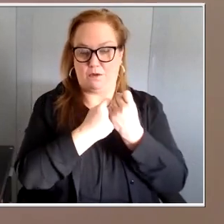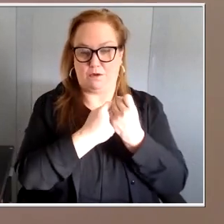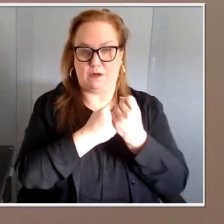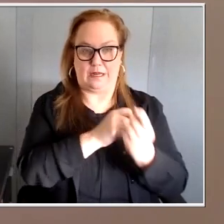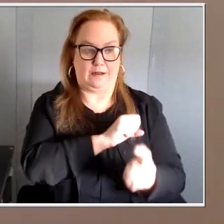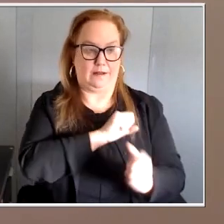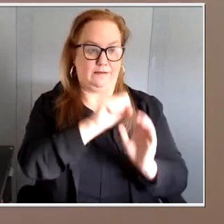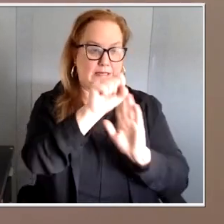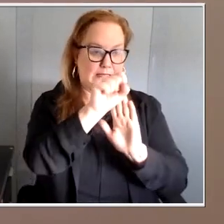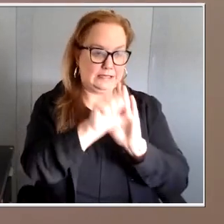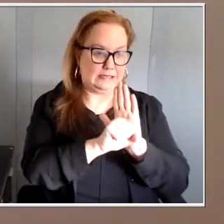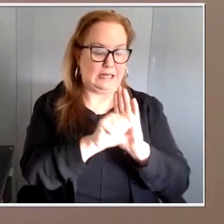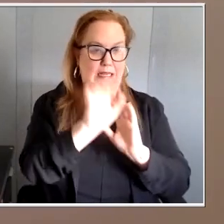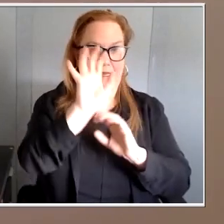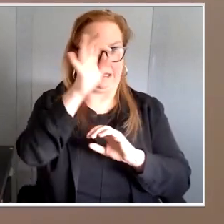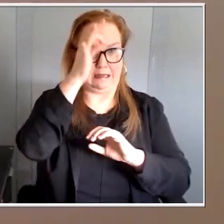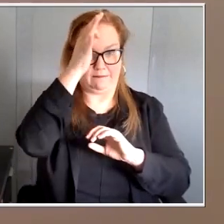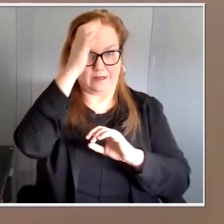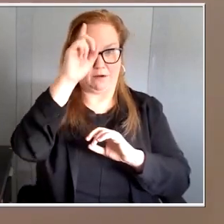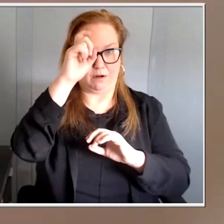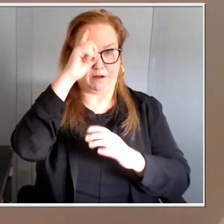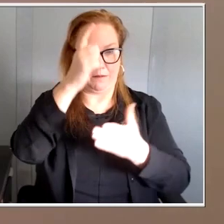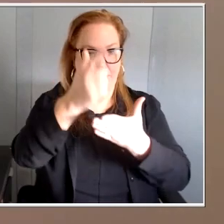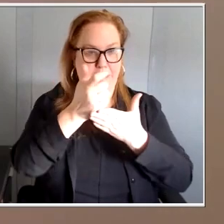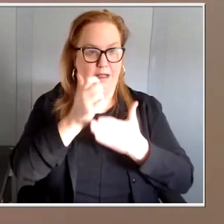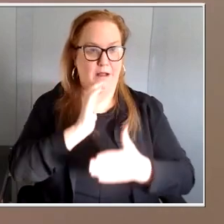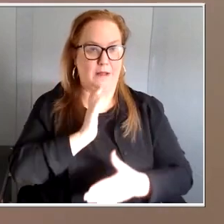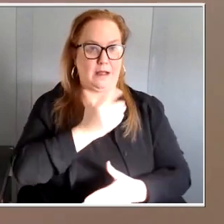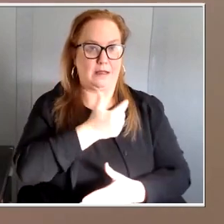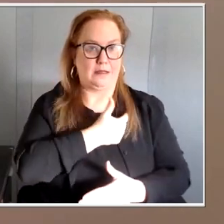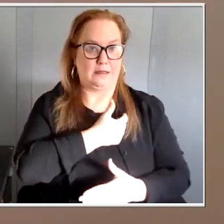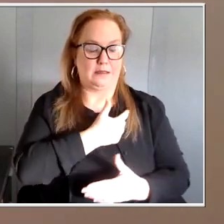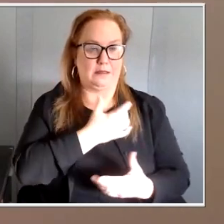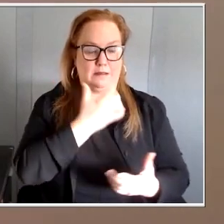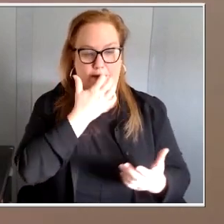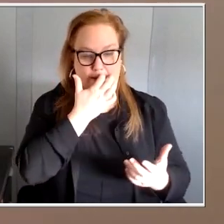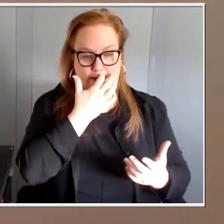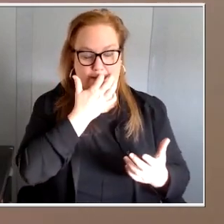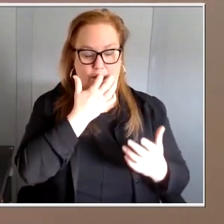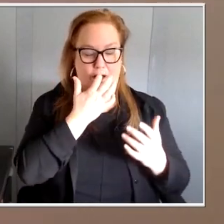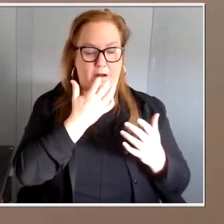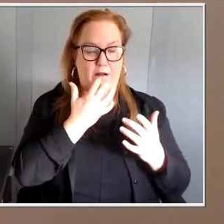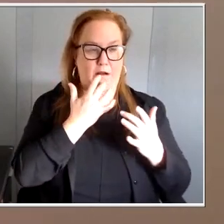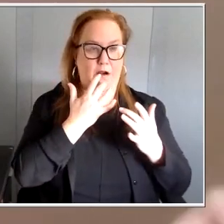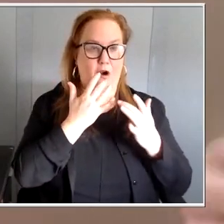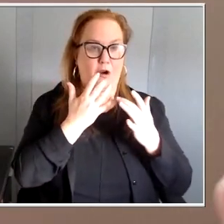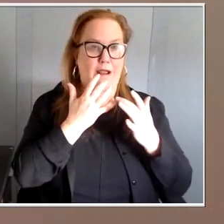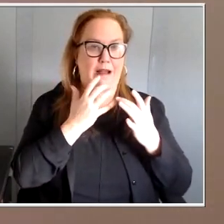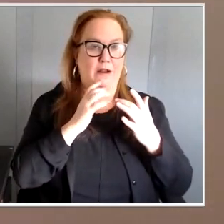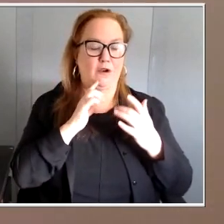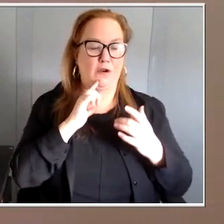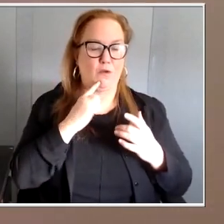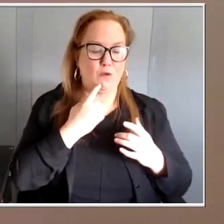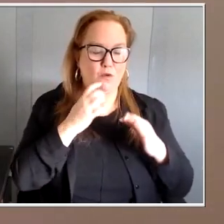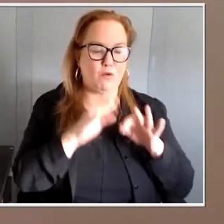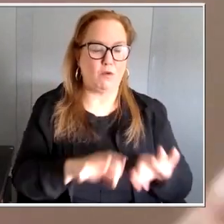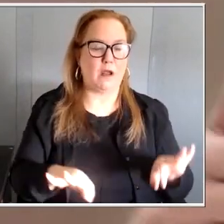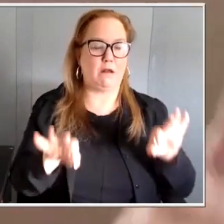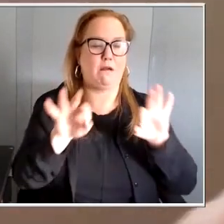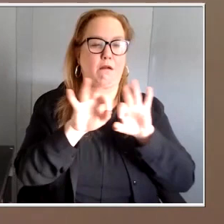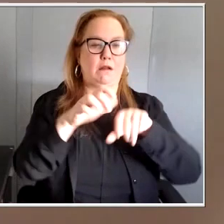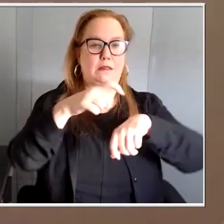state, federal governments to help us. We are at a critical moment in healthcare, and without the support